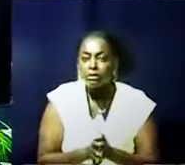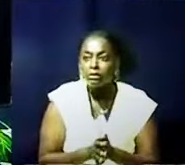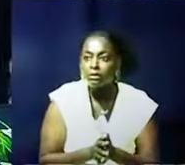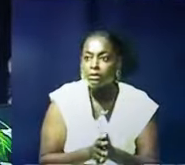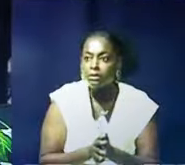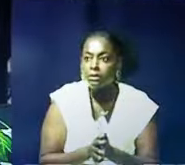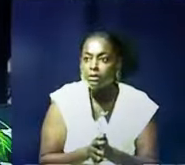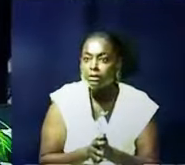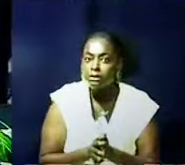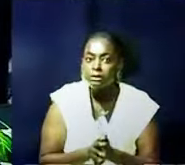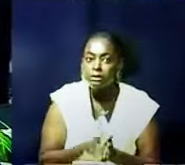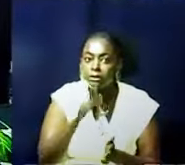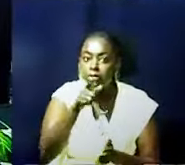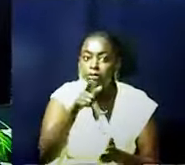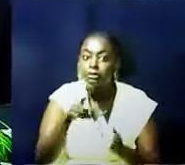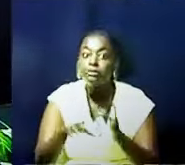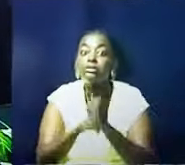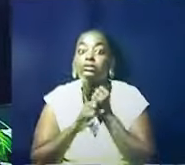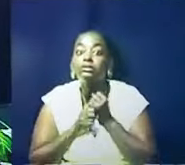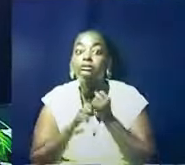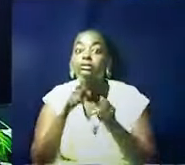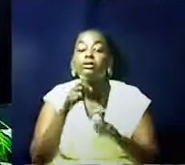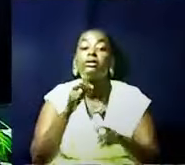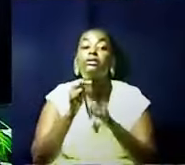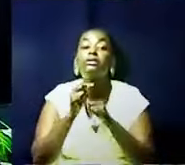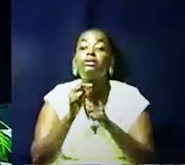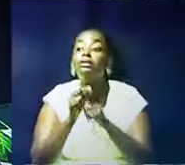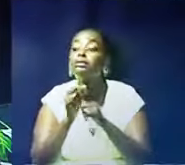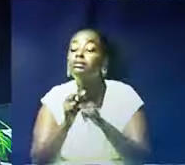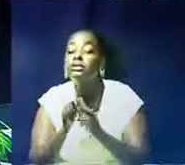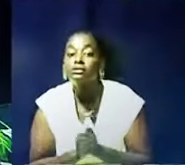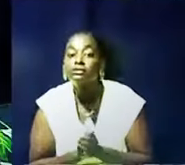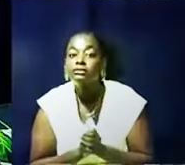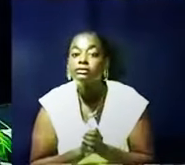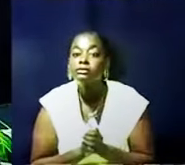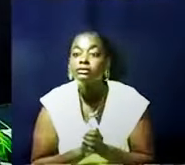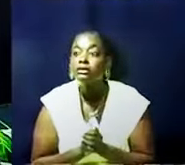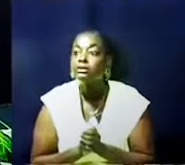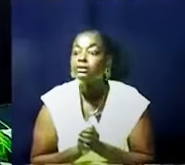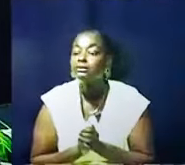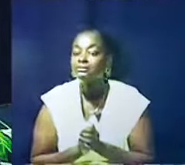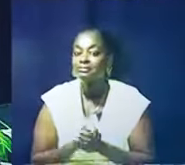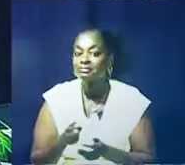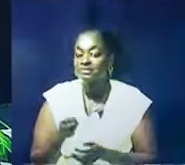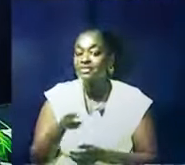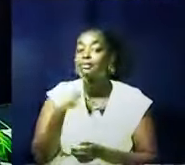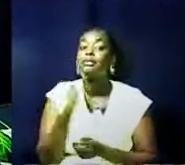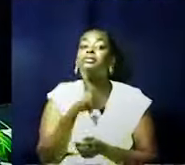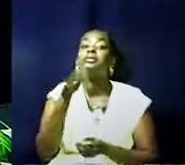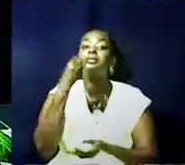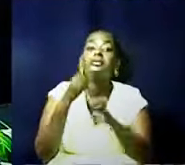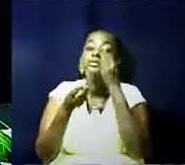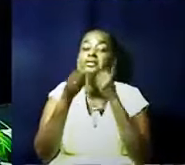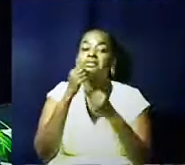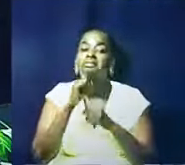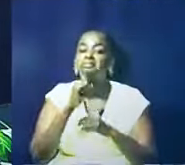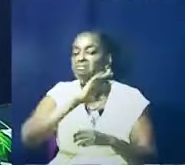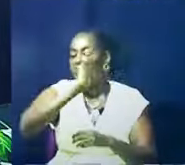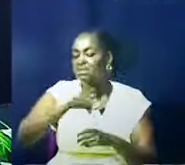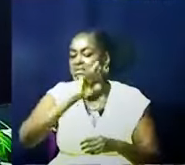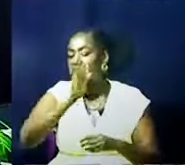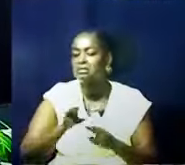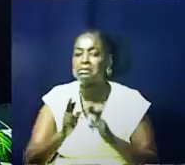good. And then this one who was eating did not respond to that. But his friend, who was